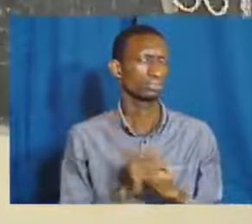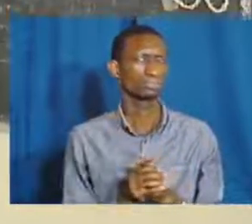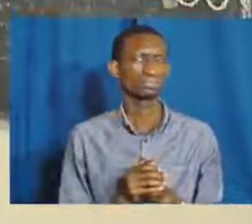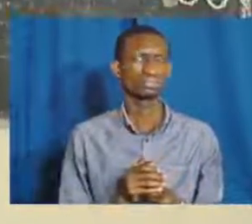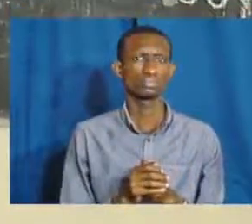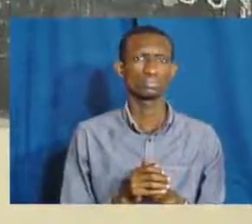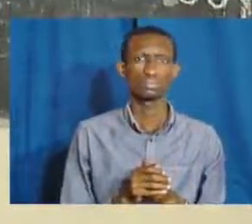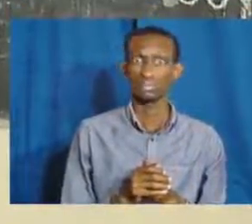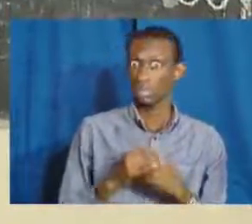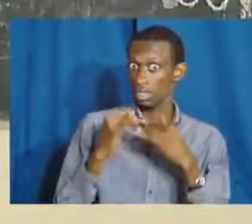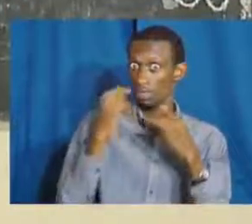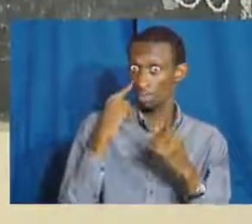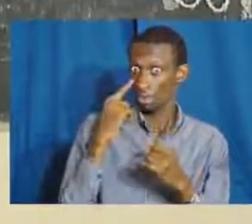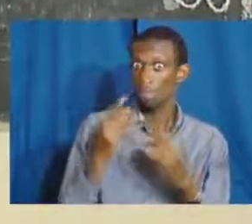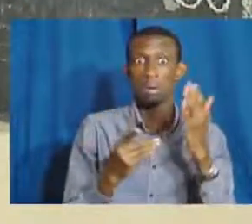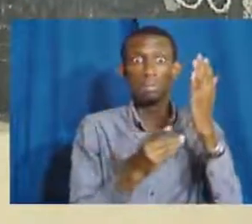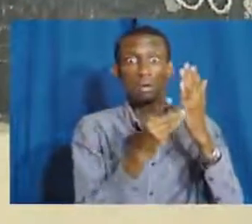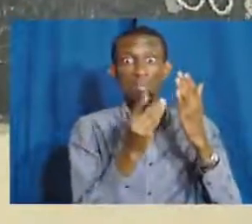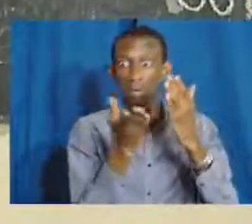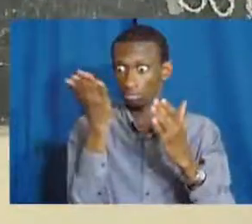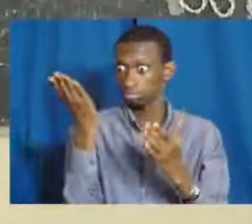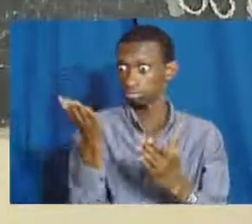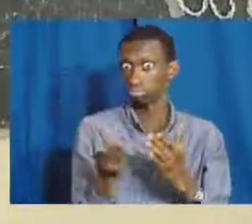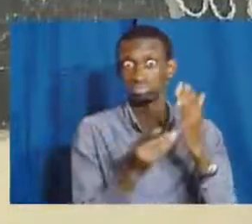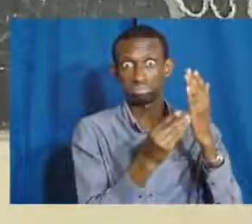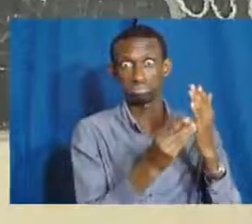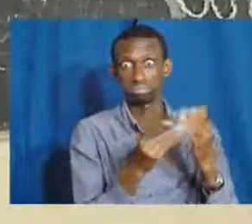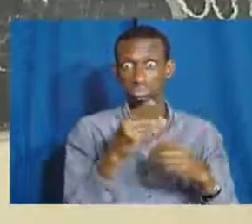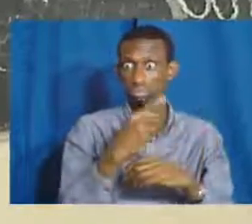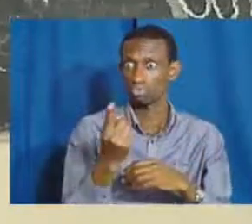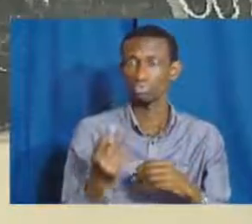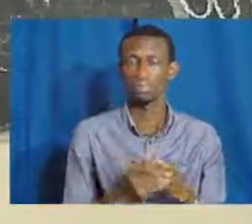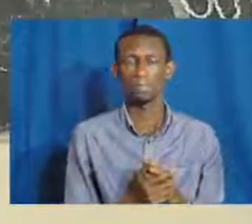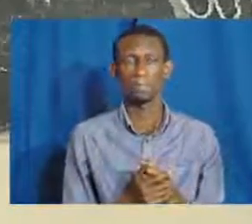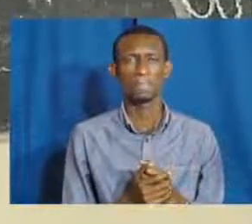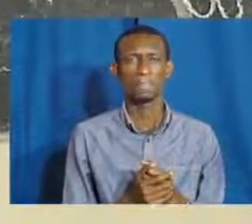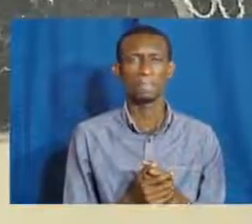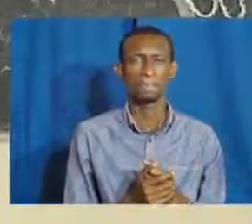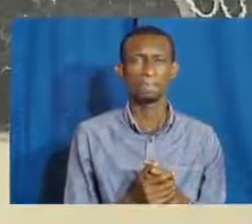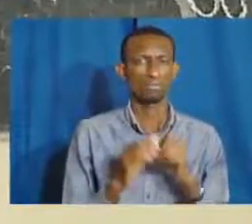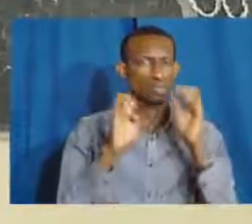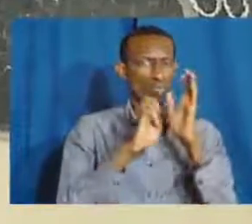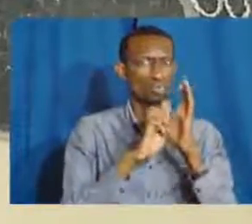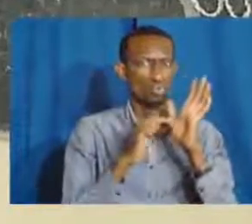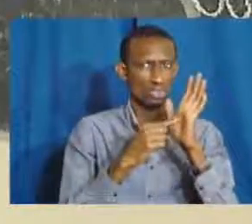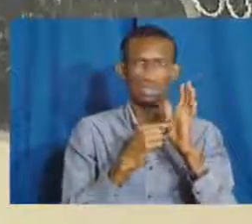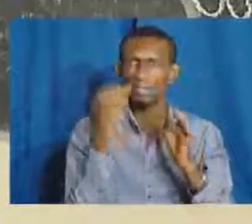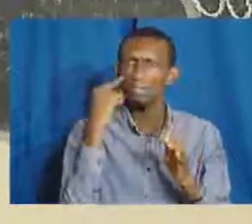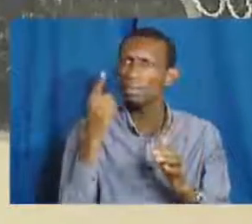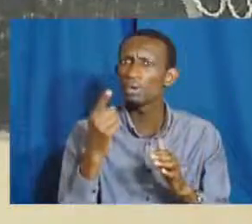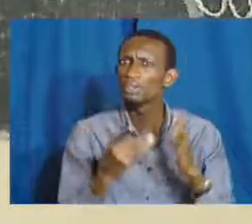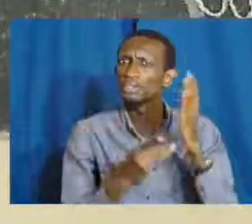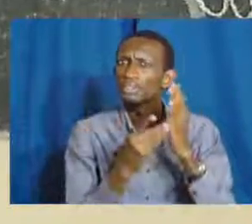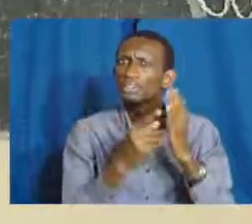look at any date of the day, maybe it is if it is the first day of